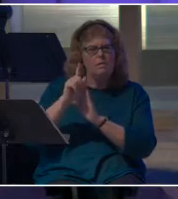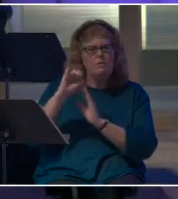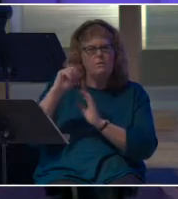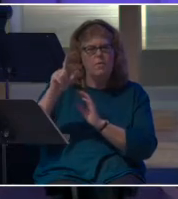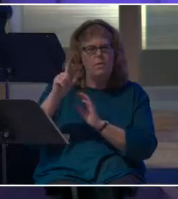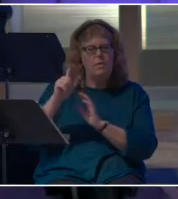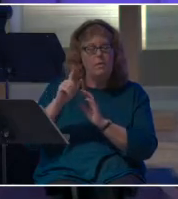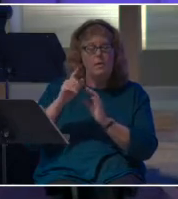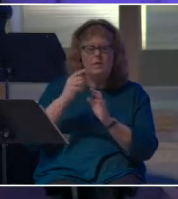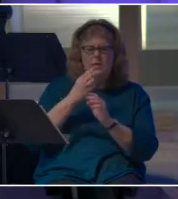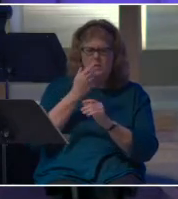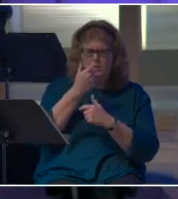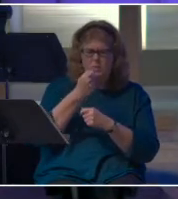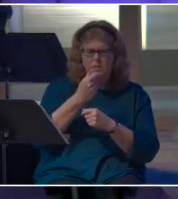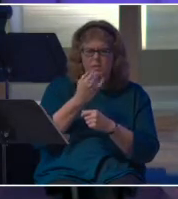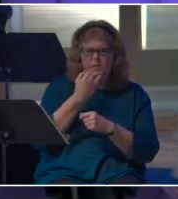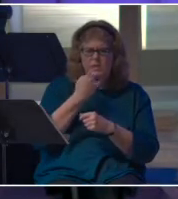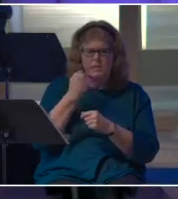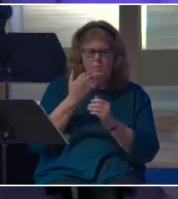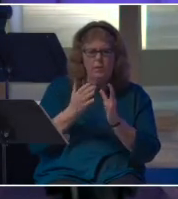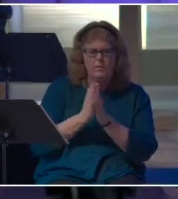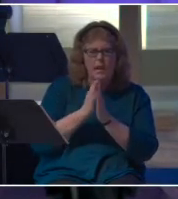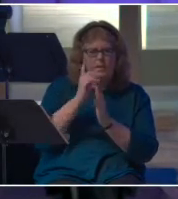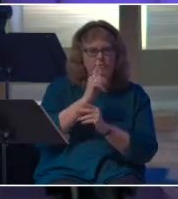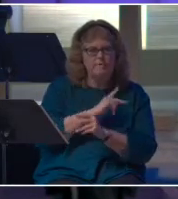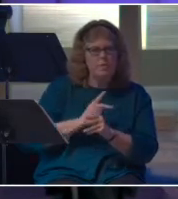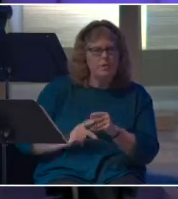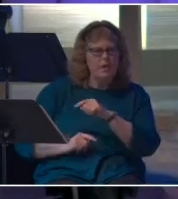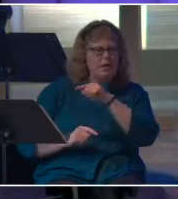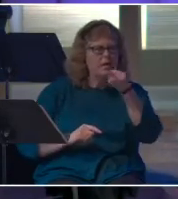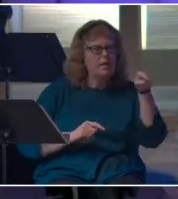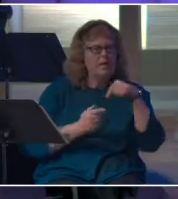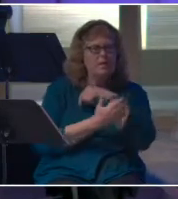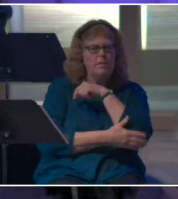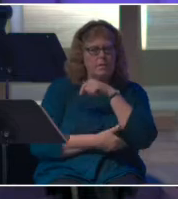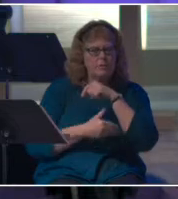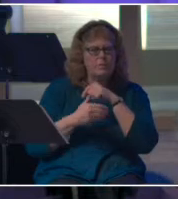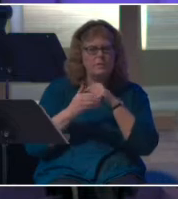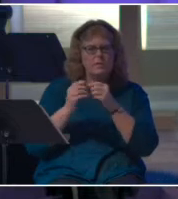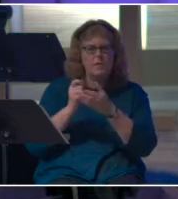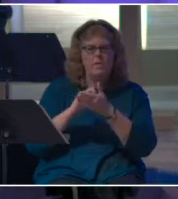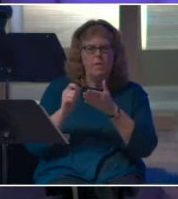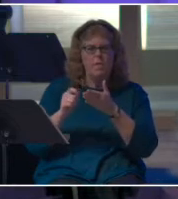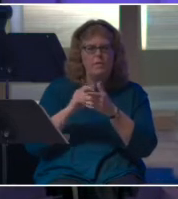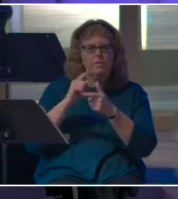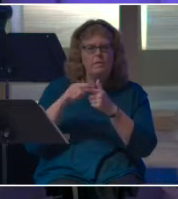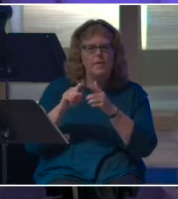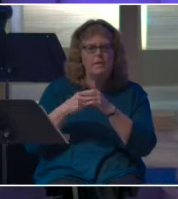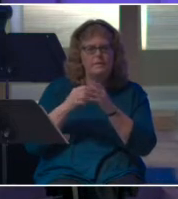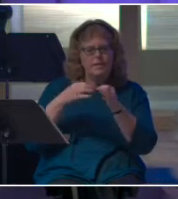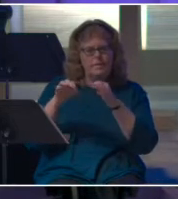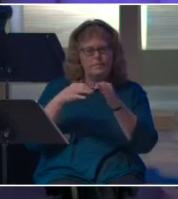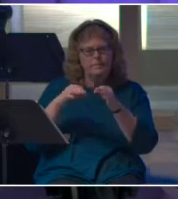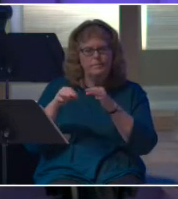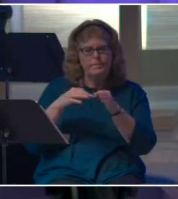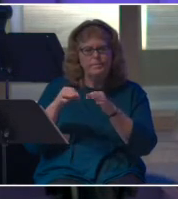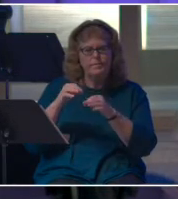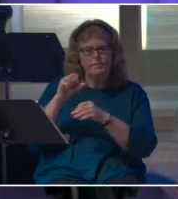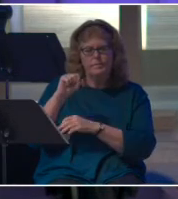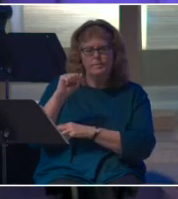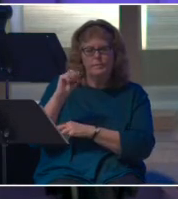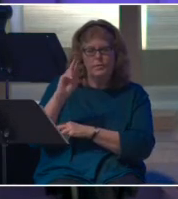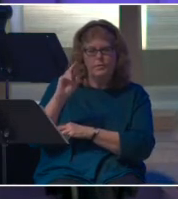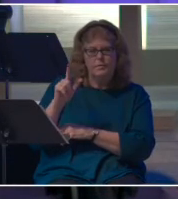when the Israelites request a king like the other nations, that the author would then begin to describe